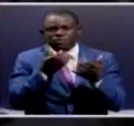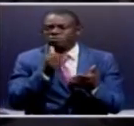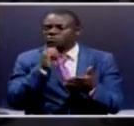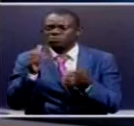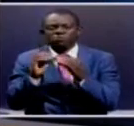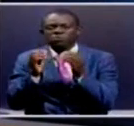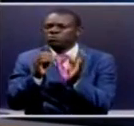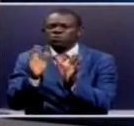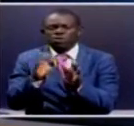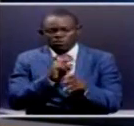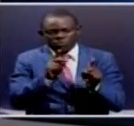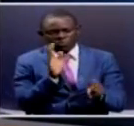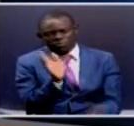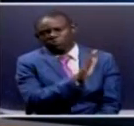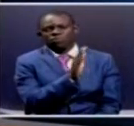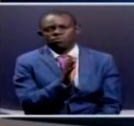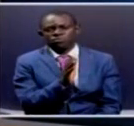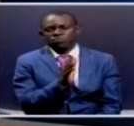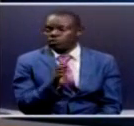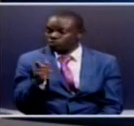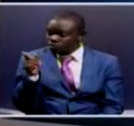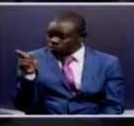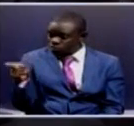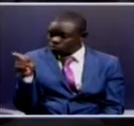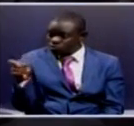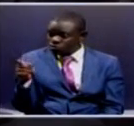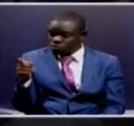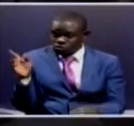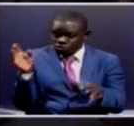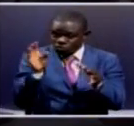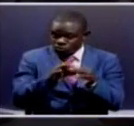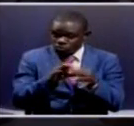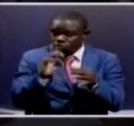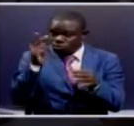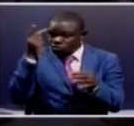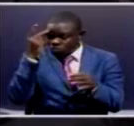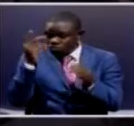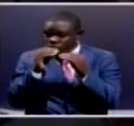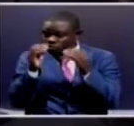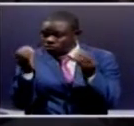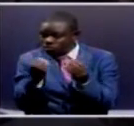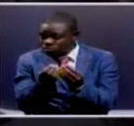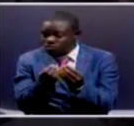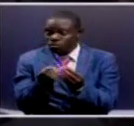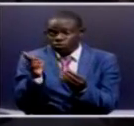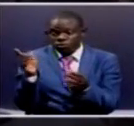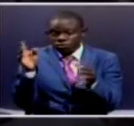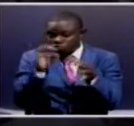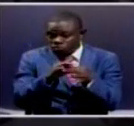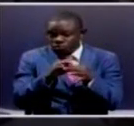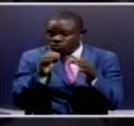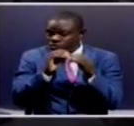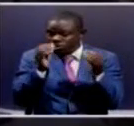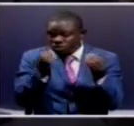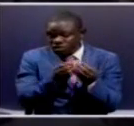an NGO, your exercise of your freedom of expression is individualized in